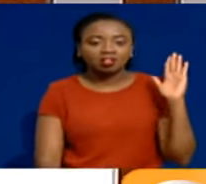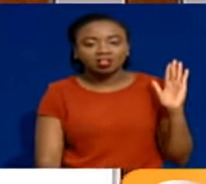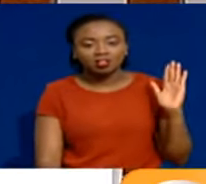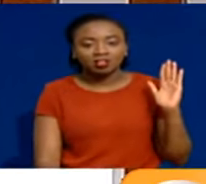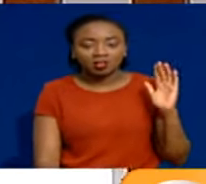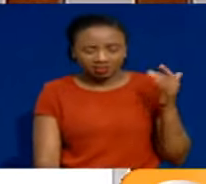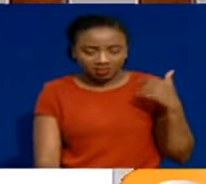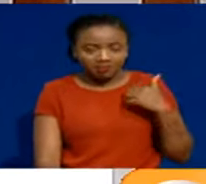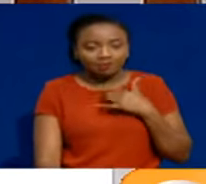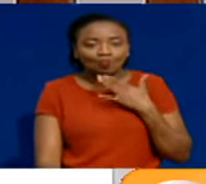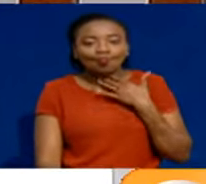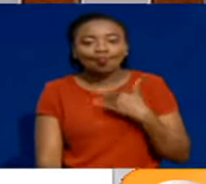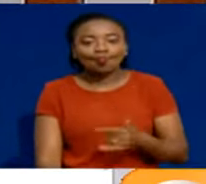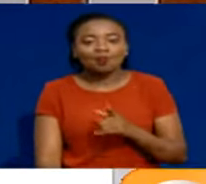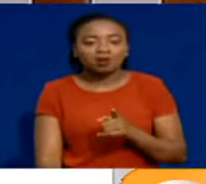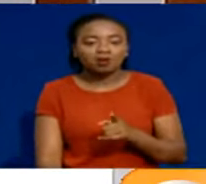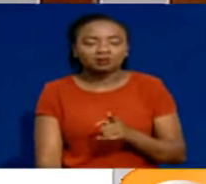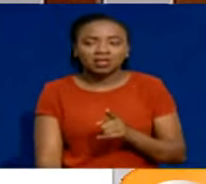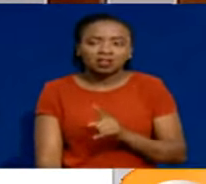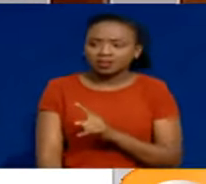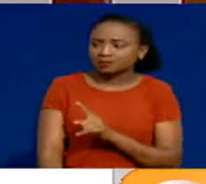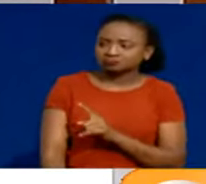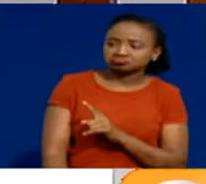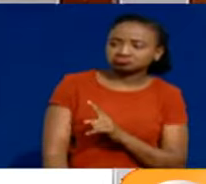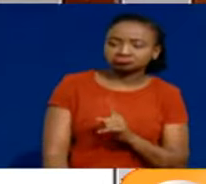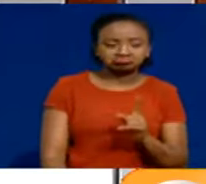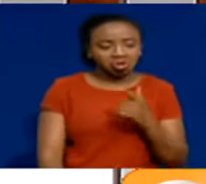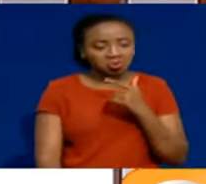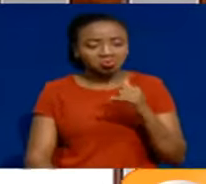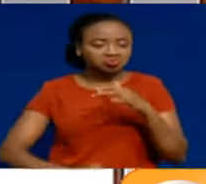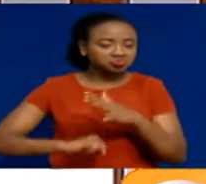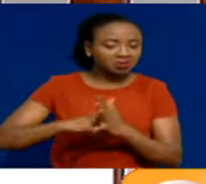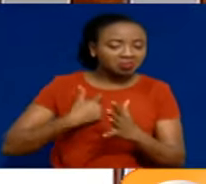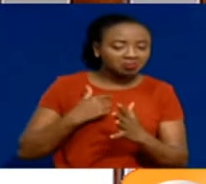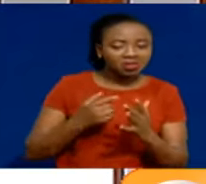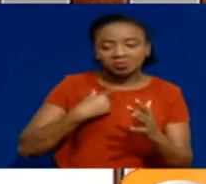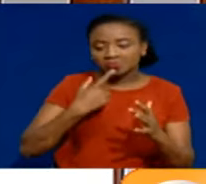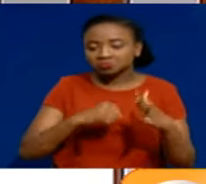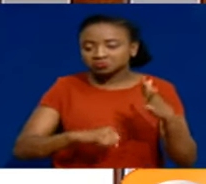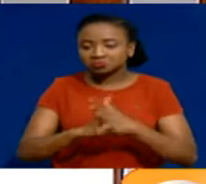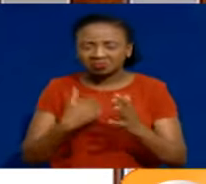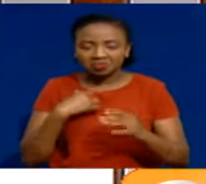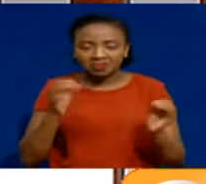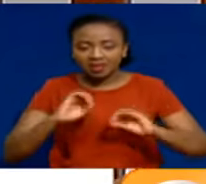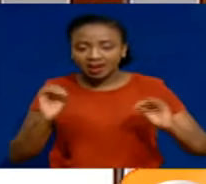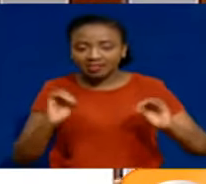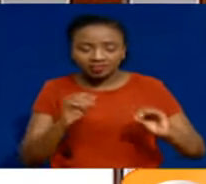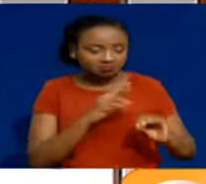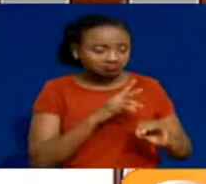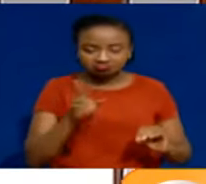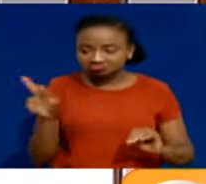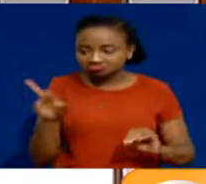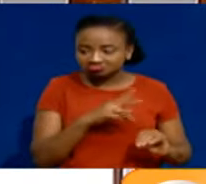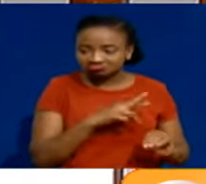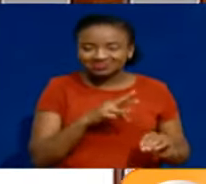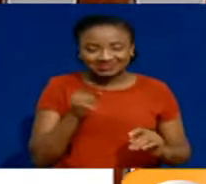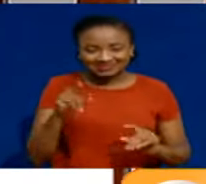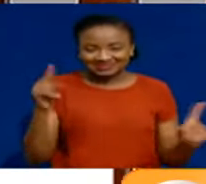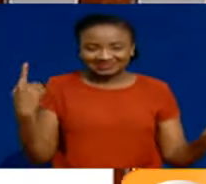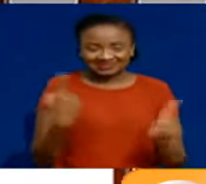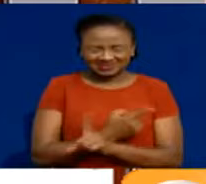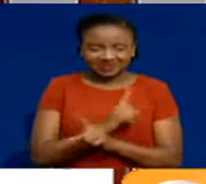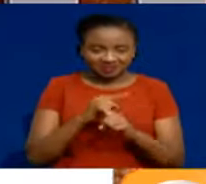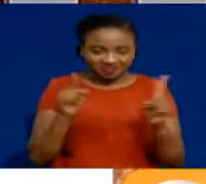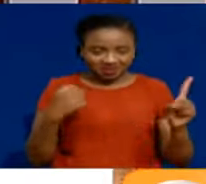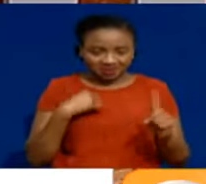And I want to look, I'm looking around to see who is with me and who is not with me. It would be a different issue. But as